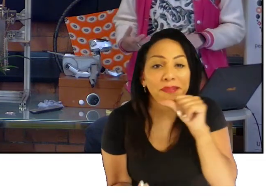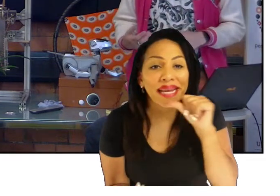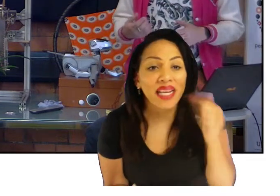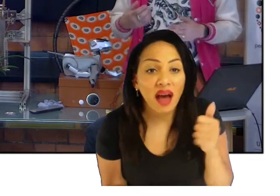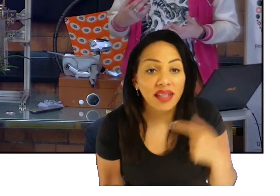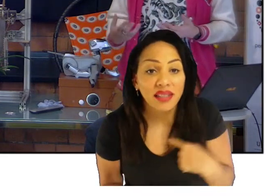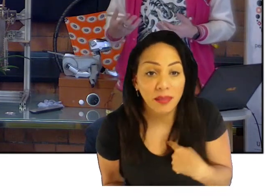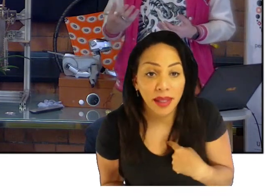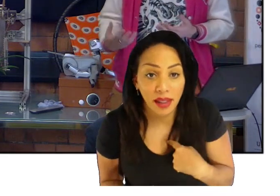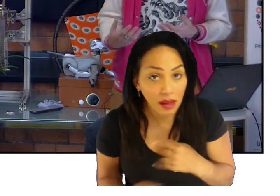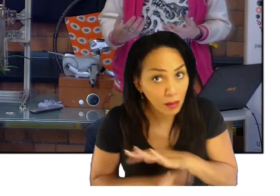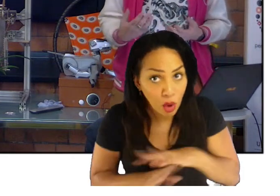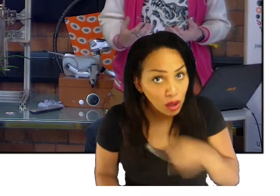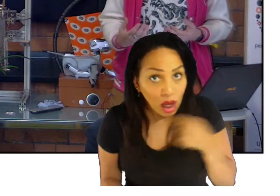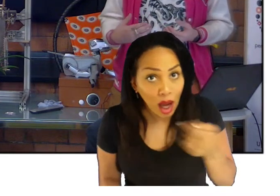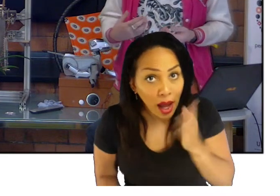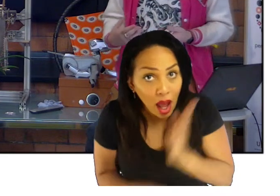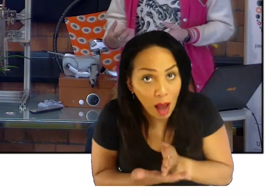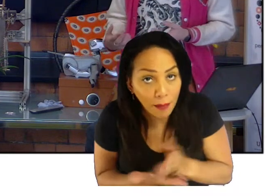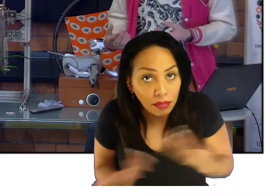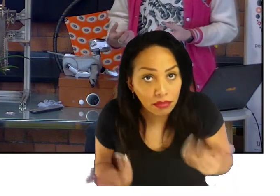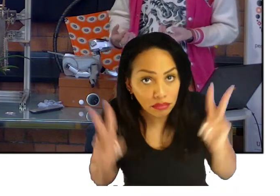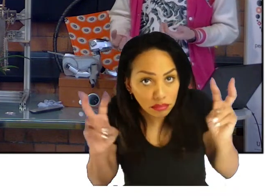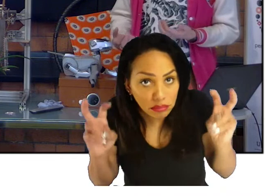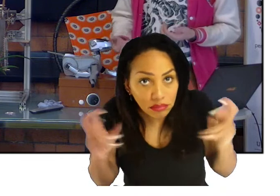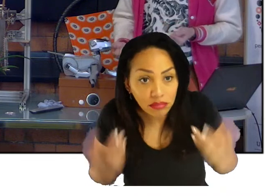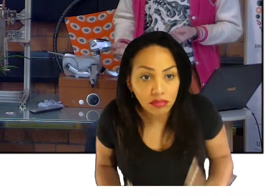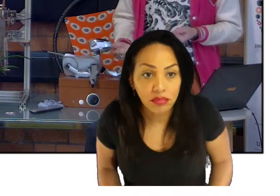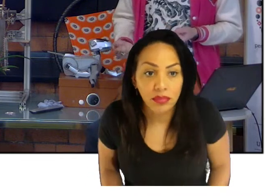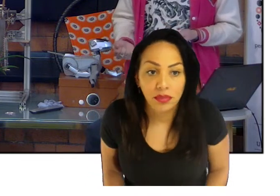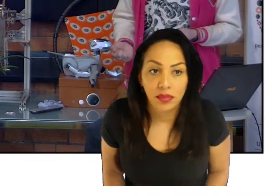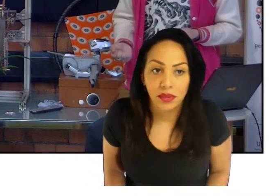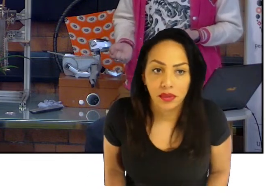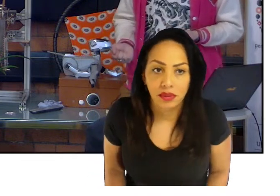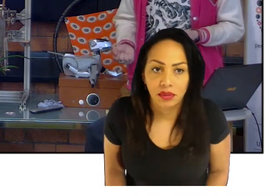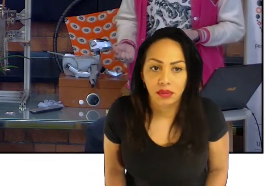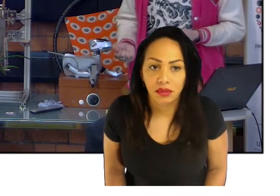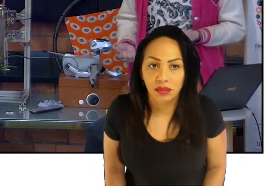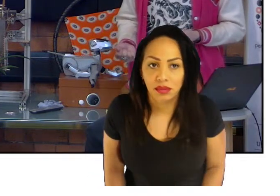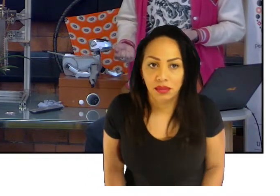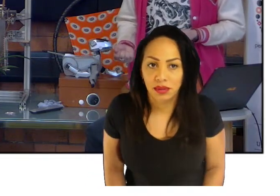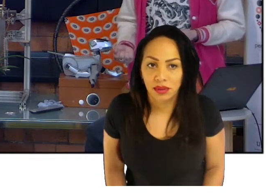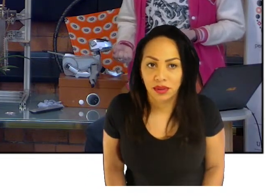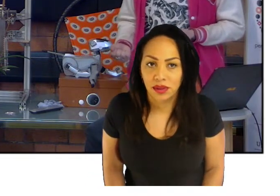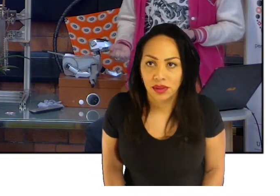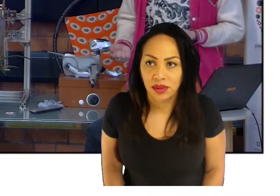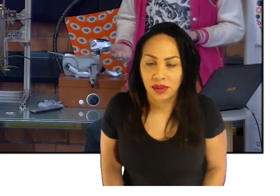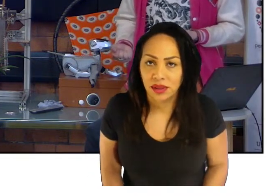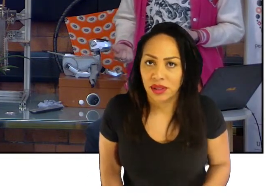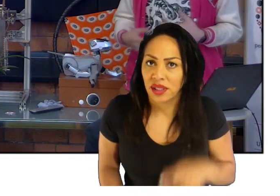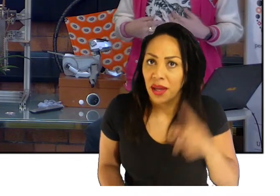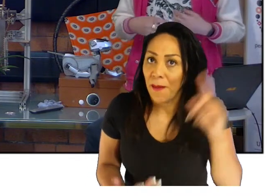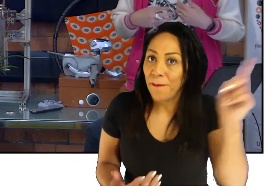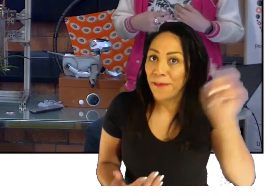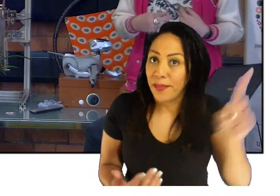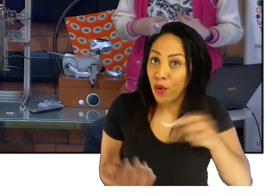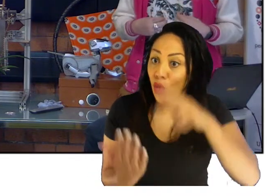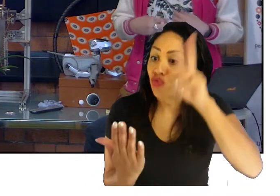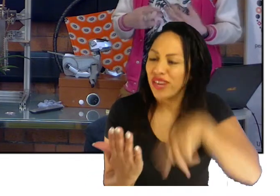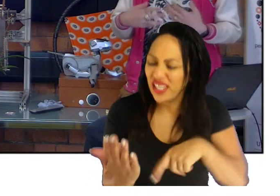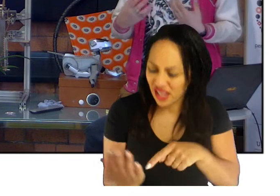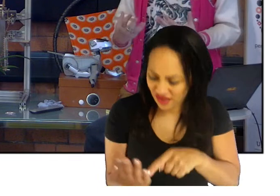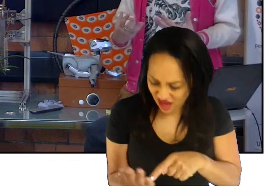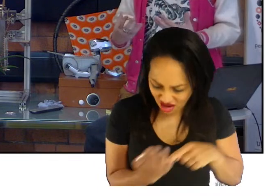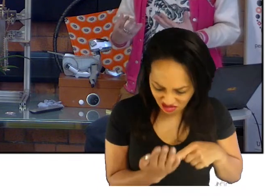that. And when people read it, they say, oh, but isn't that just what a workplace should be? Isn't that how people